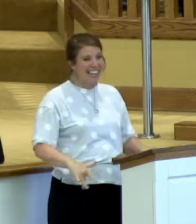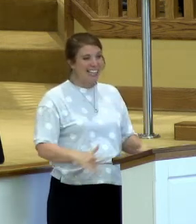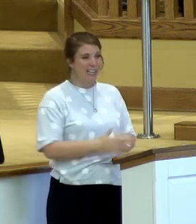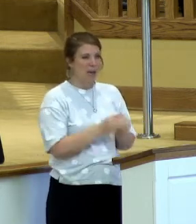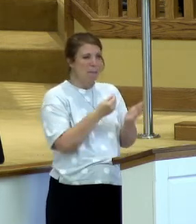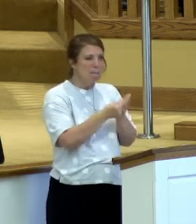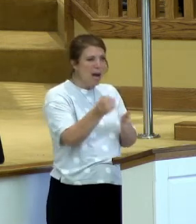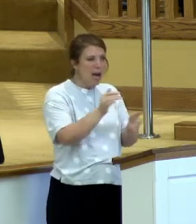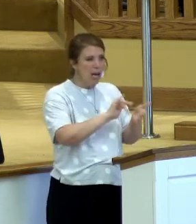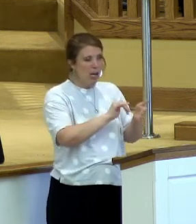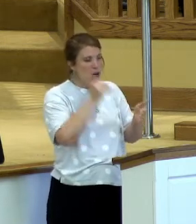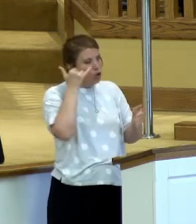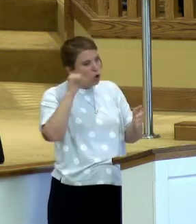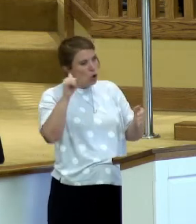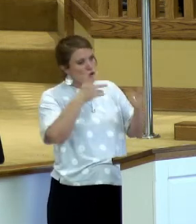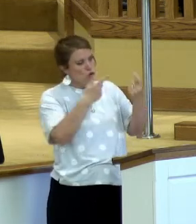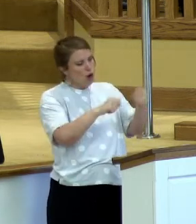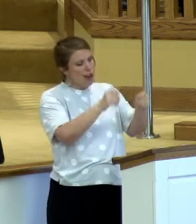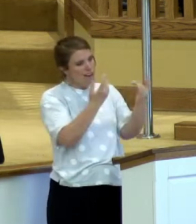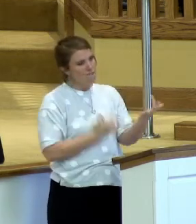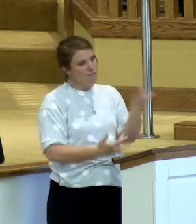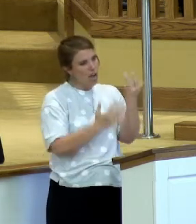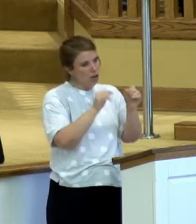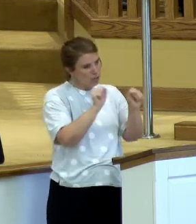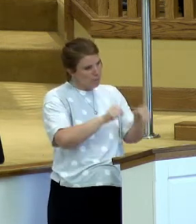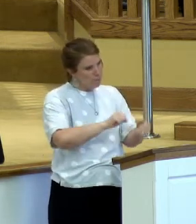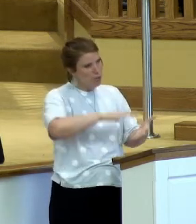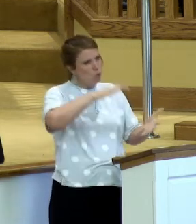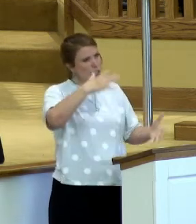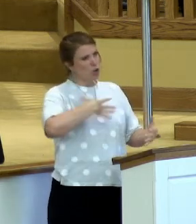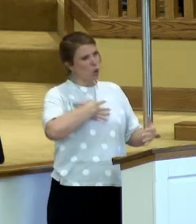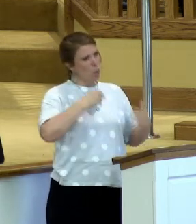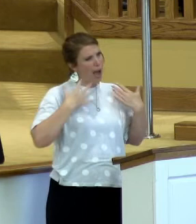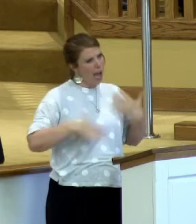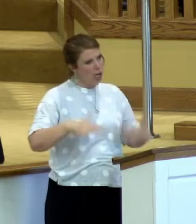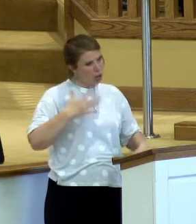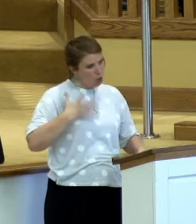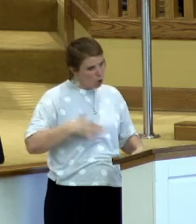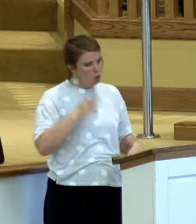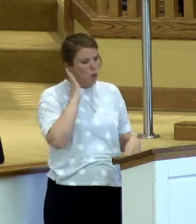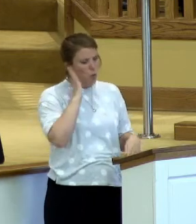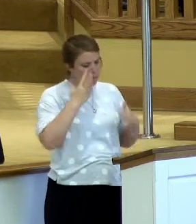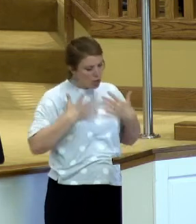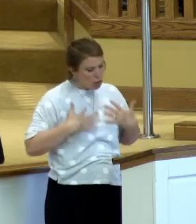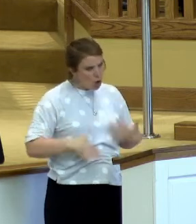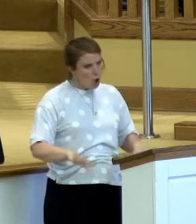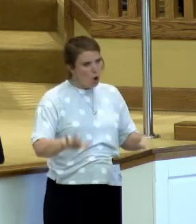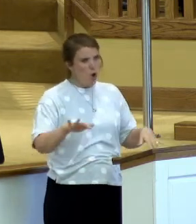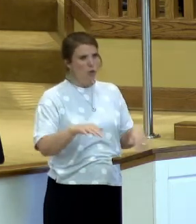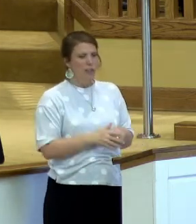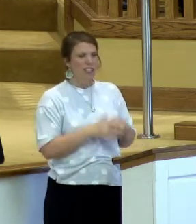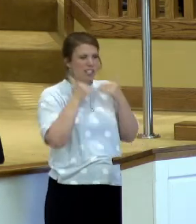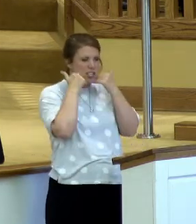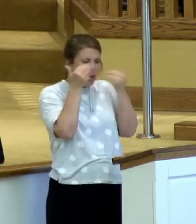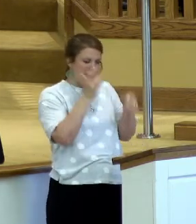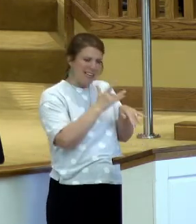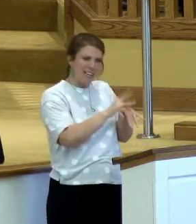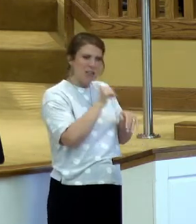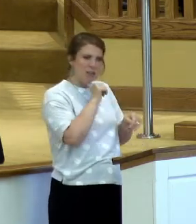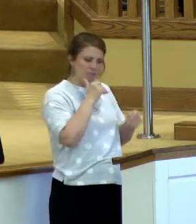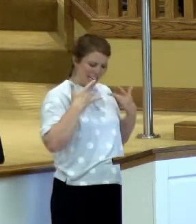of me gold tried in the fire, that thou mayest be rich, and white raiment, that thou mayest be clothed, and that the shame of thy nakedness do not